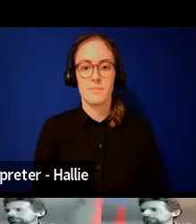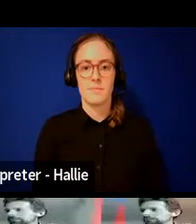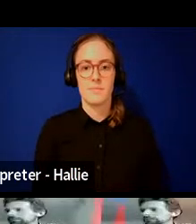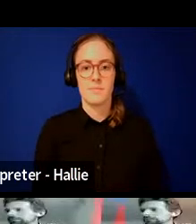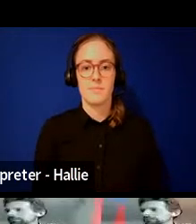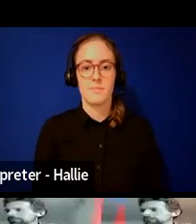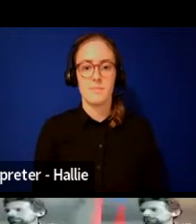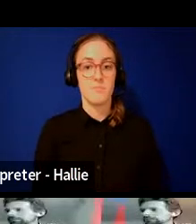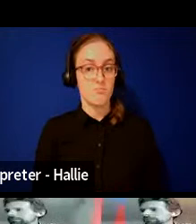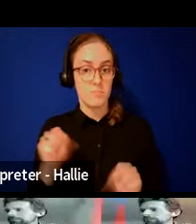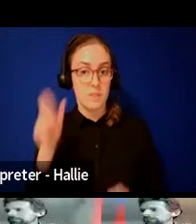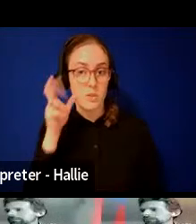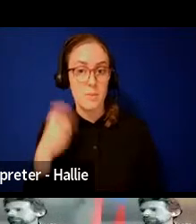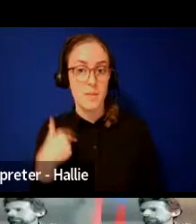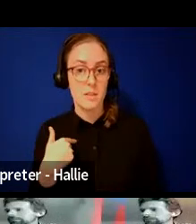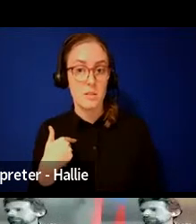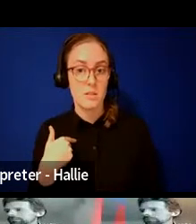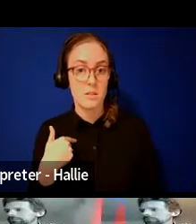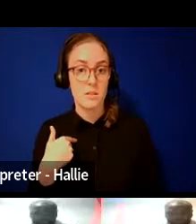You guys can hear me okay?